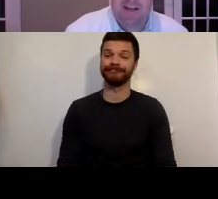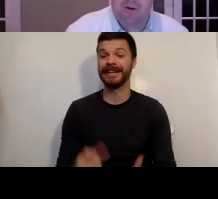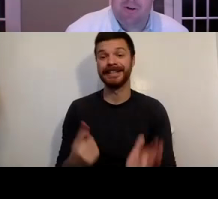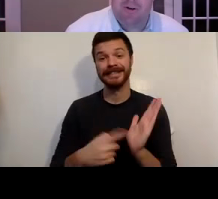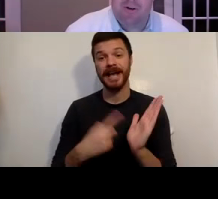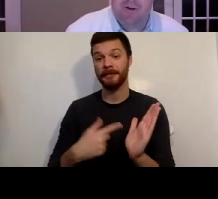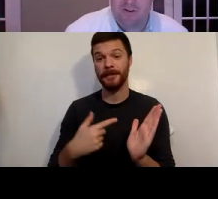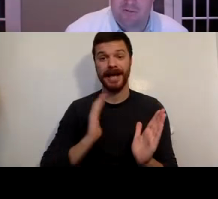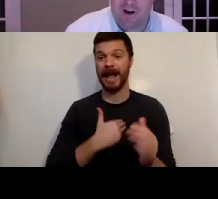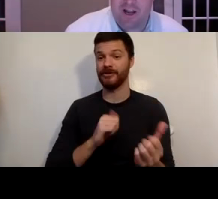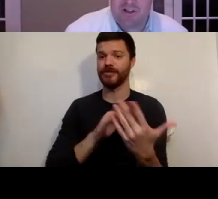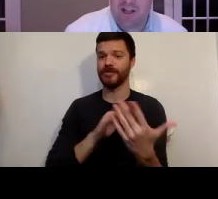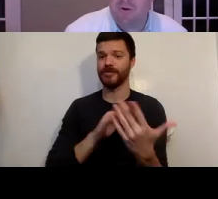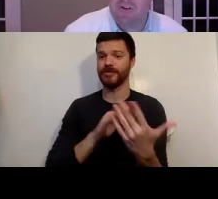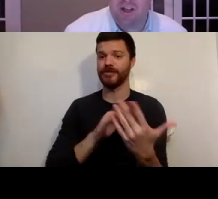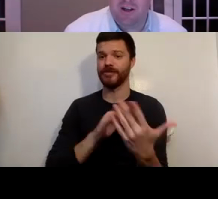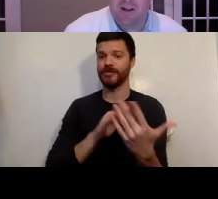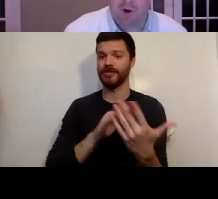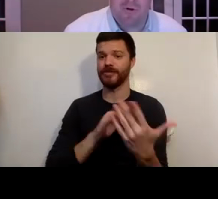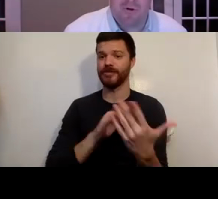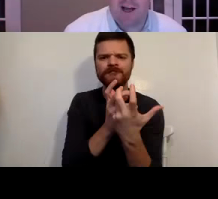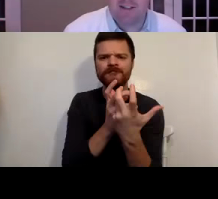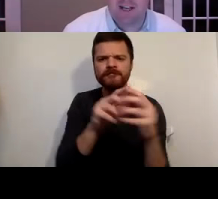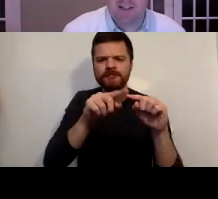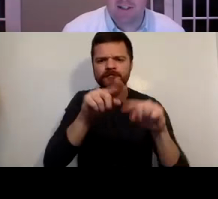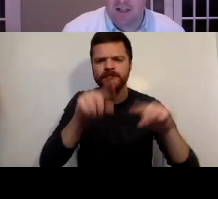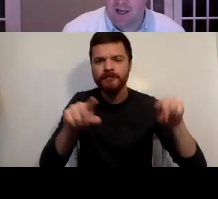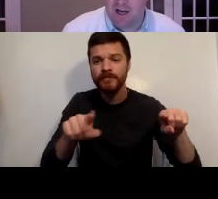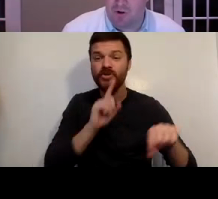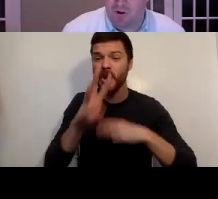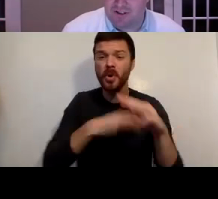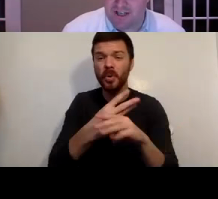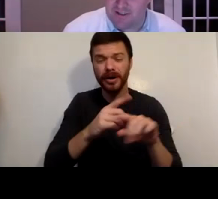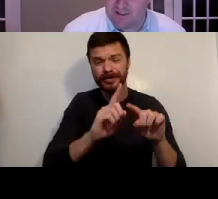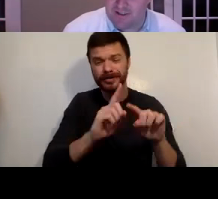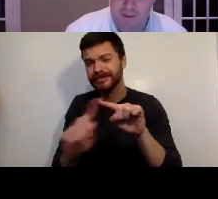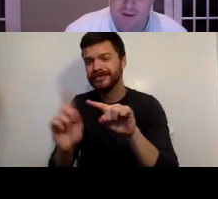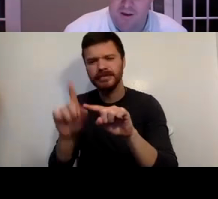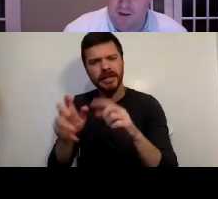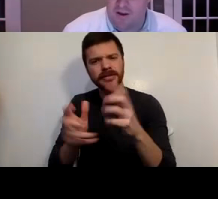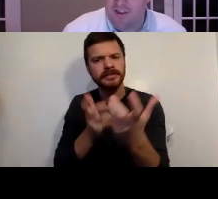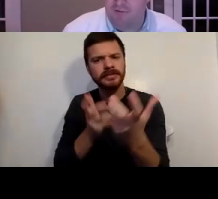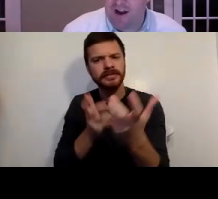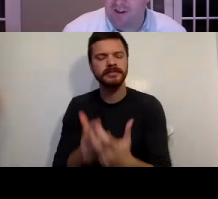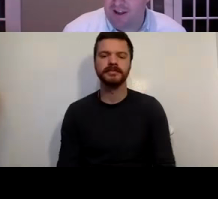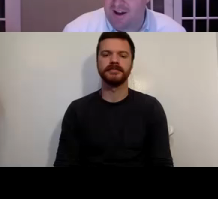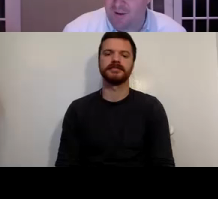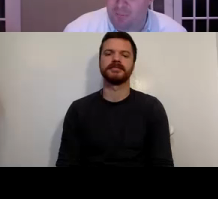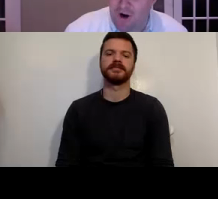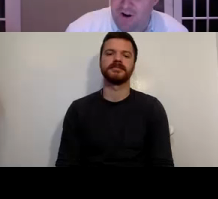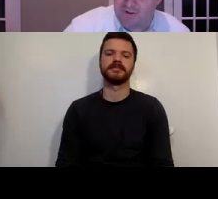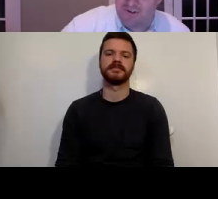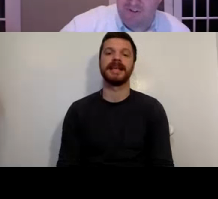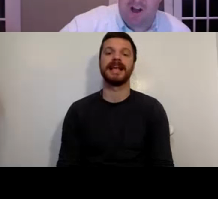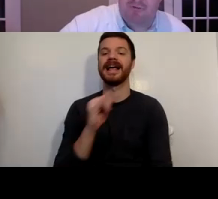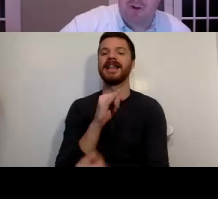adequately tailored to the variation that we see in real-world contexts across settings. And then finally,